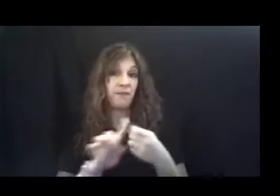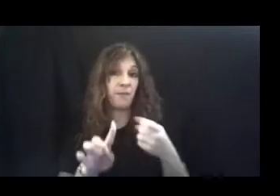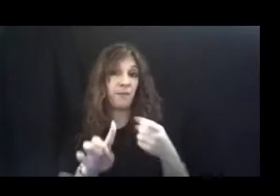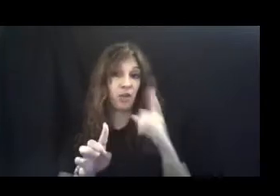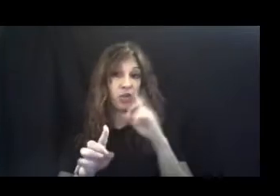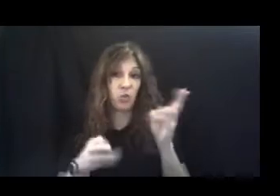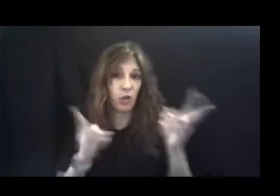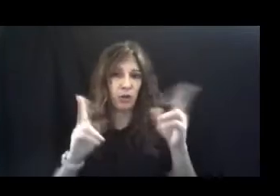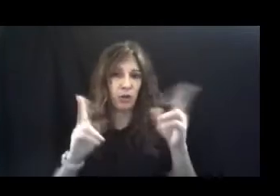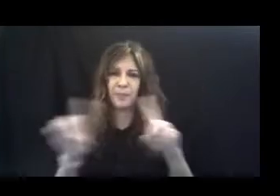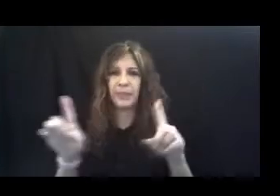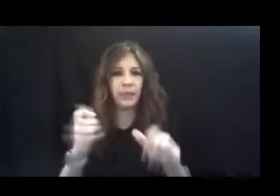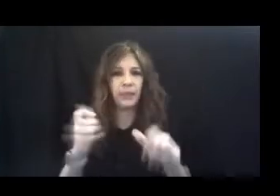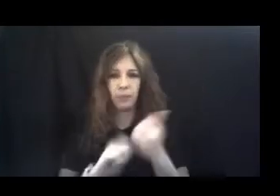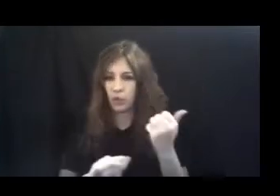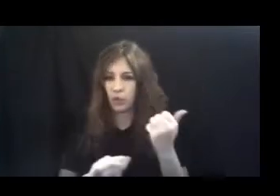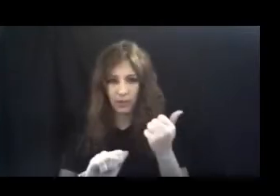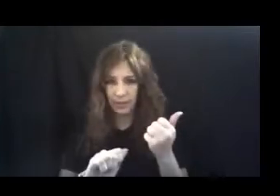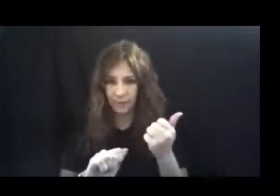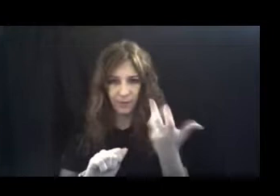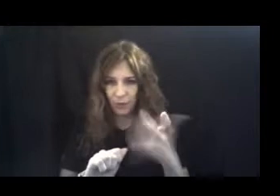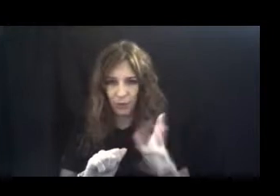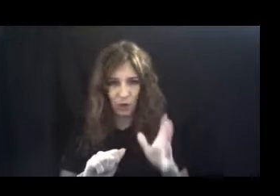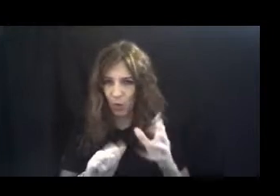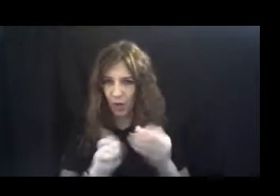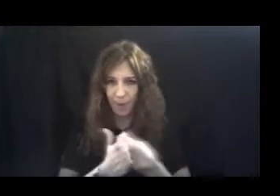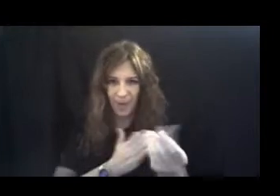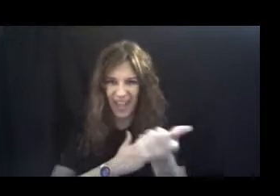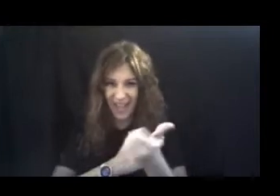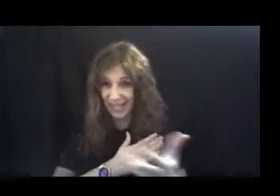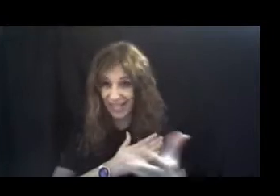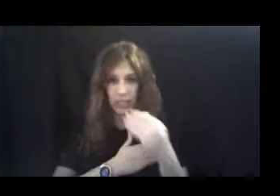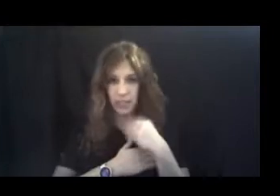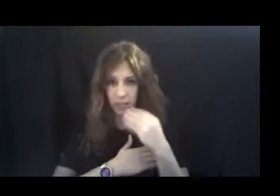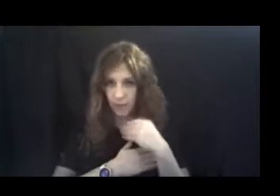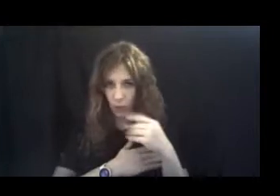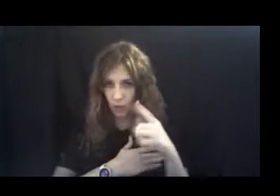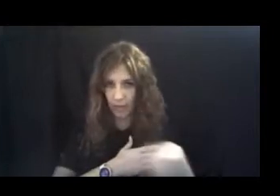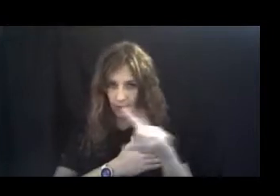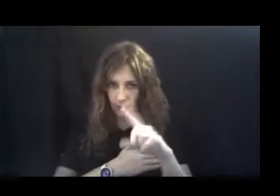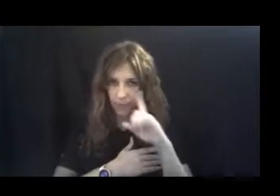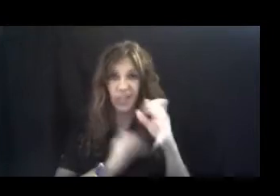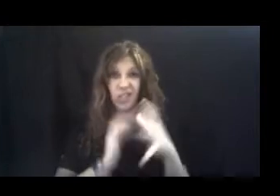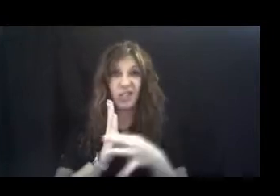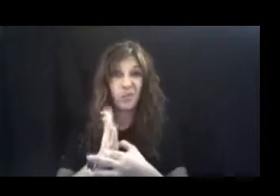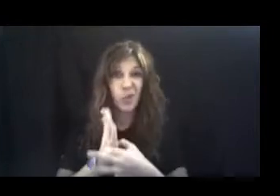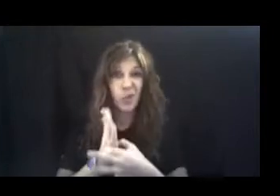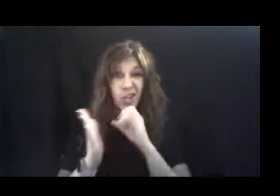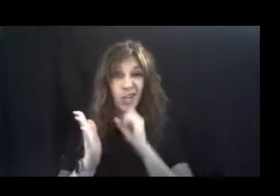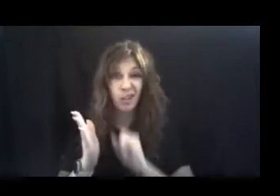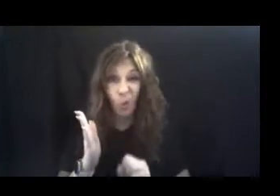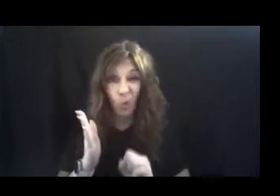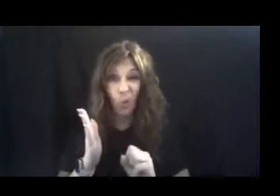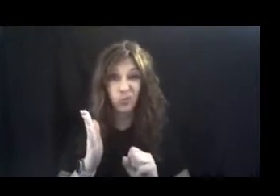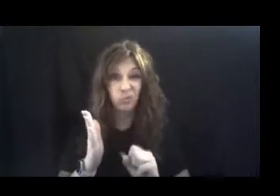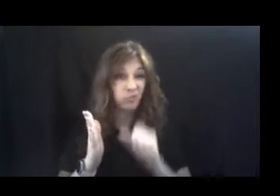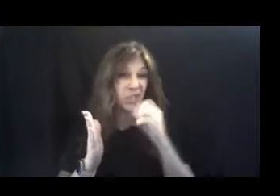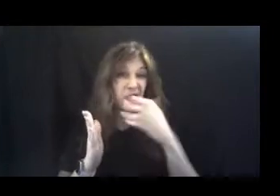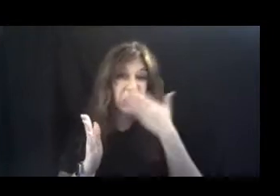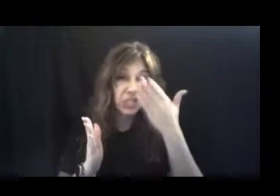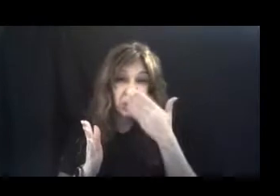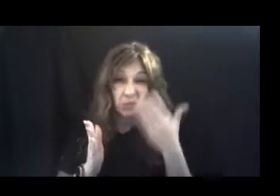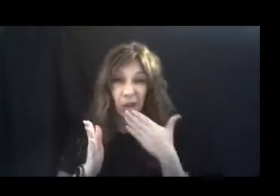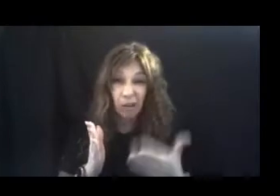of them you don't want to buy anything out of at all because the meat is old, it doesn't smell